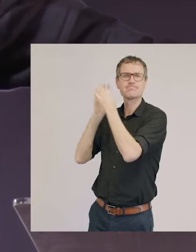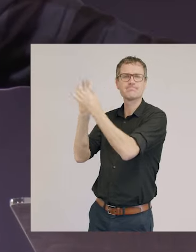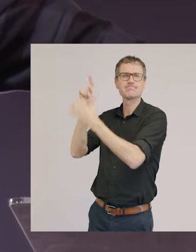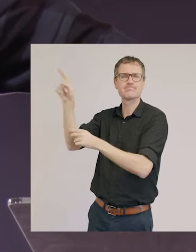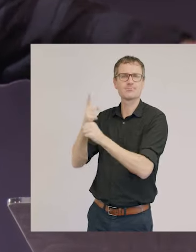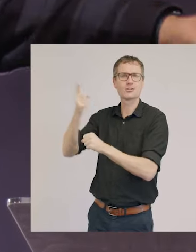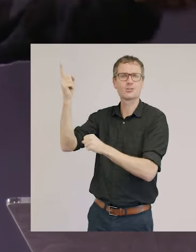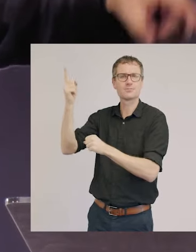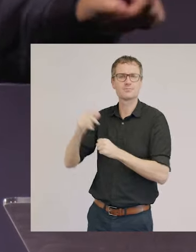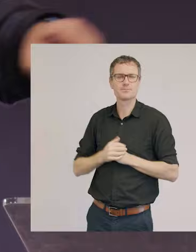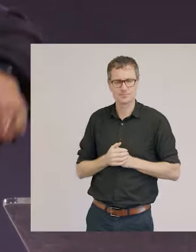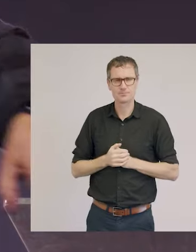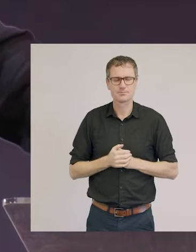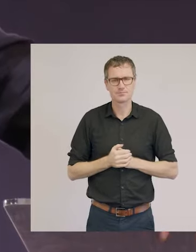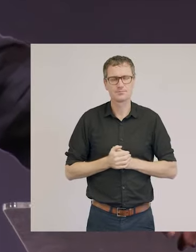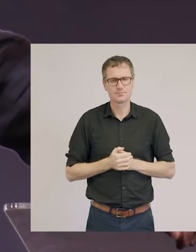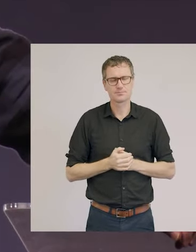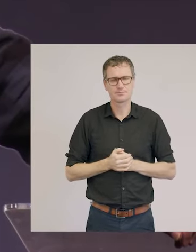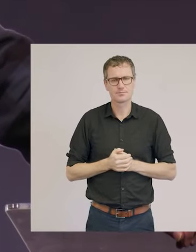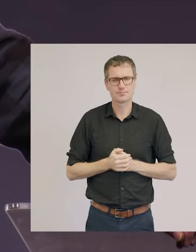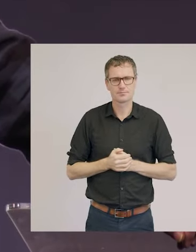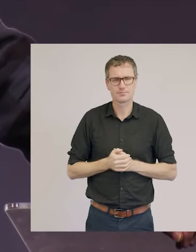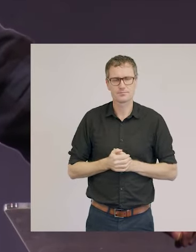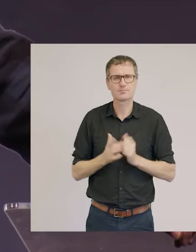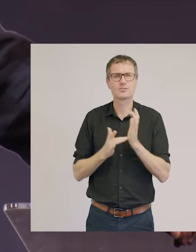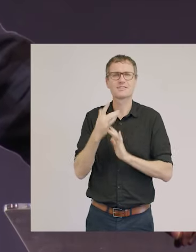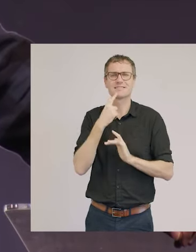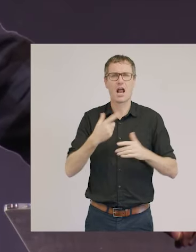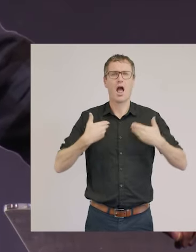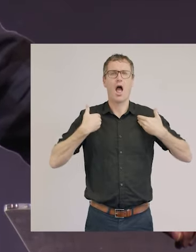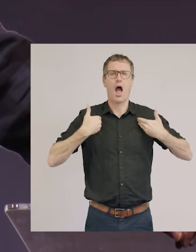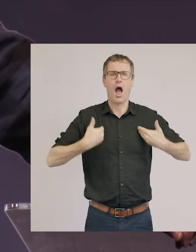That's what Jesus is saying. All roads lead to hell, except one.